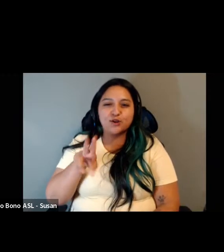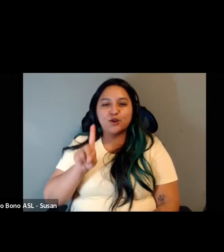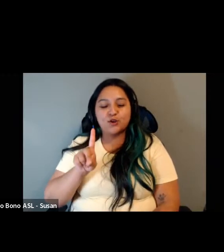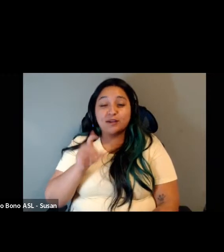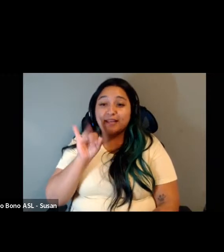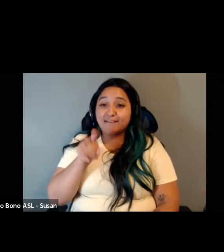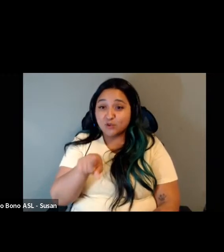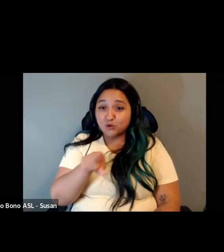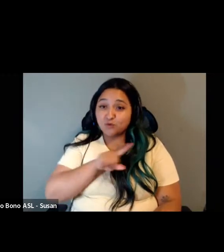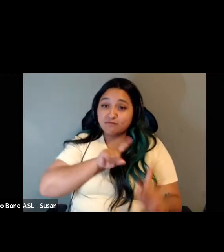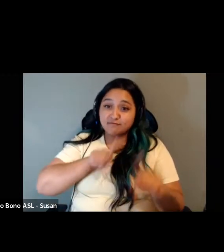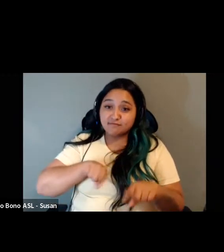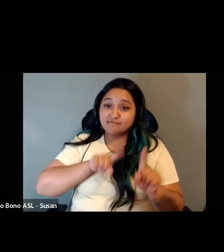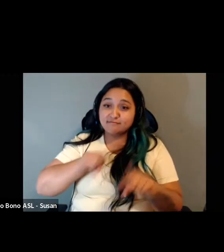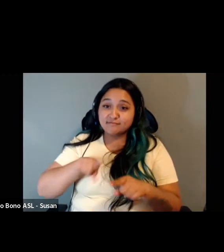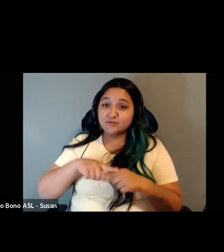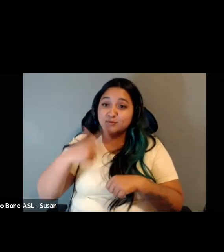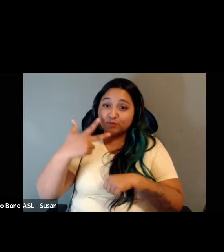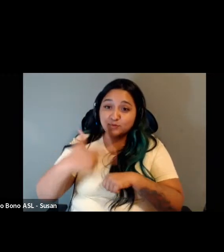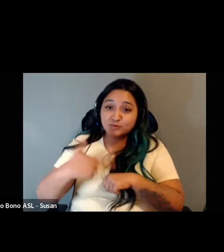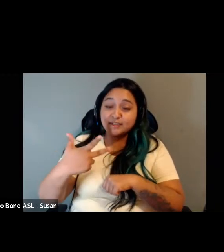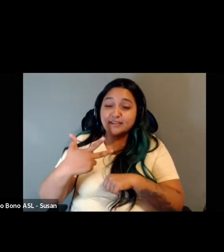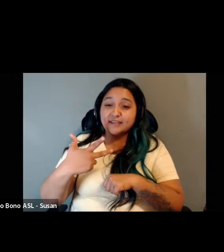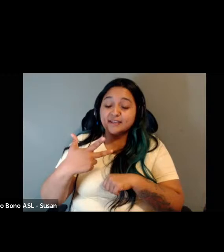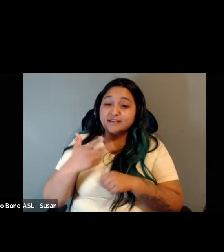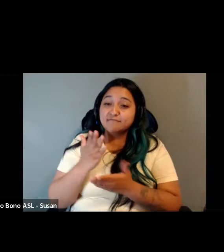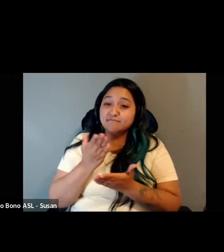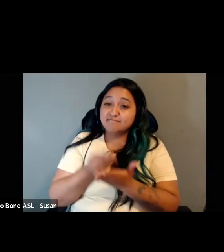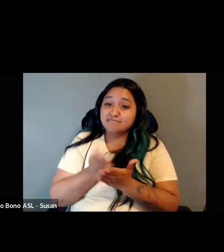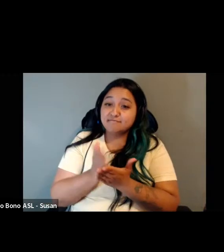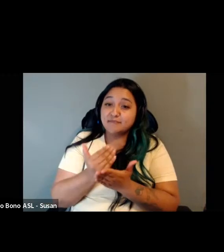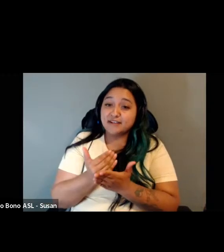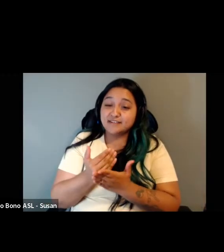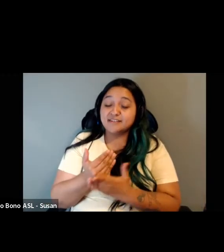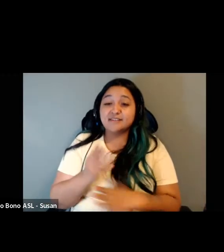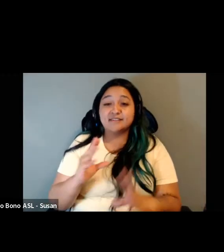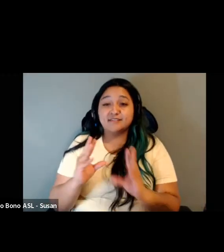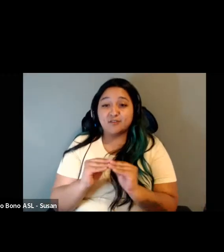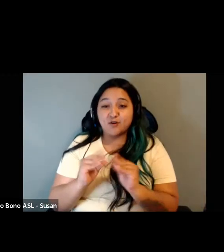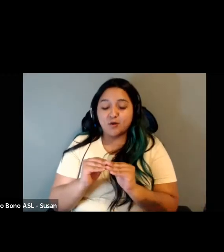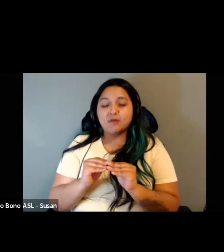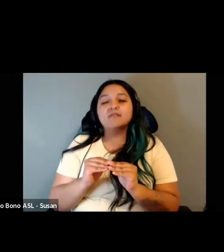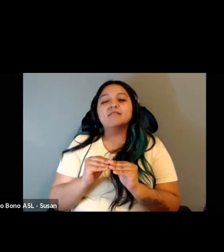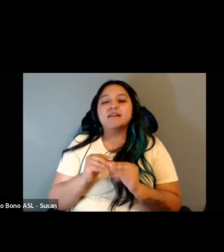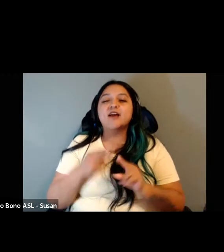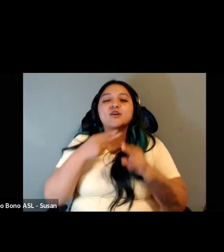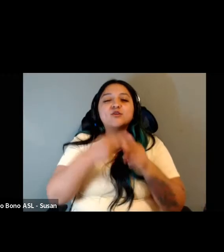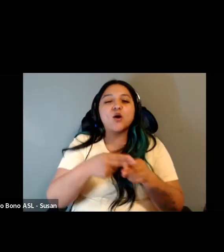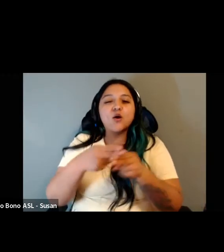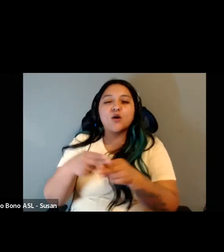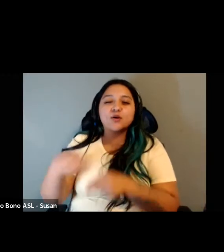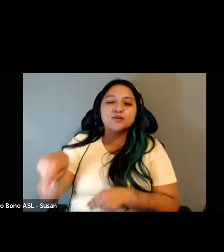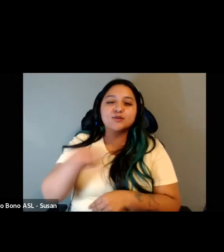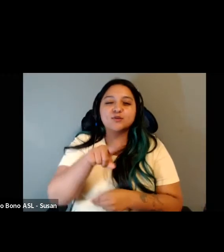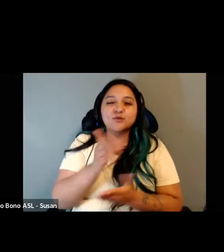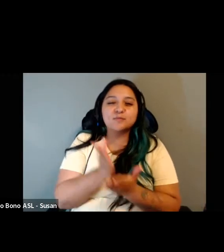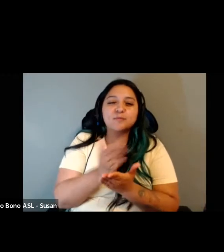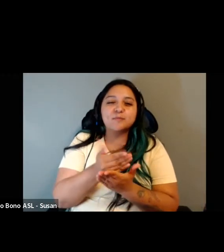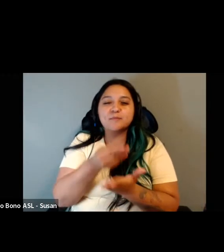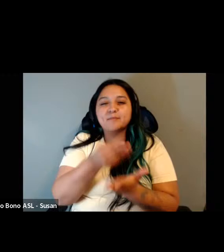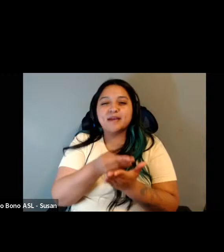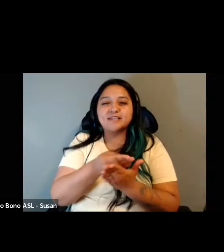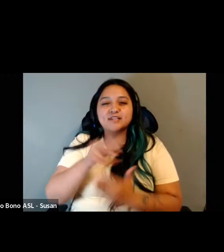budget town halls, IW, like me and Kofi and Kirk and Maeve, budget nerds. So welcome to